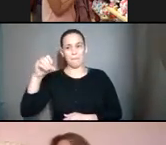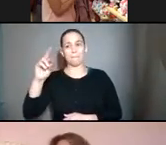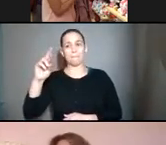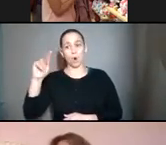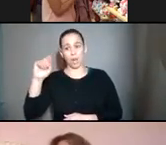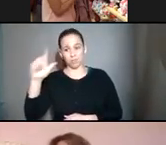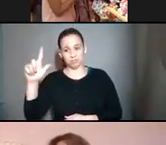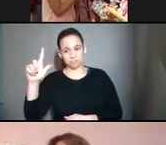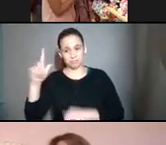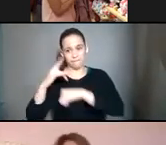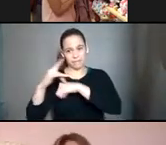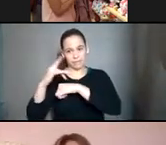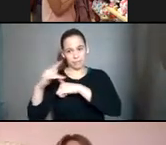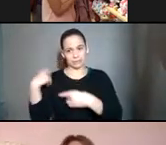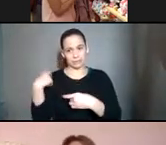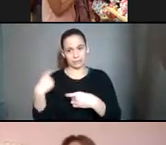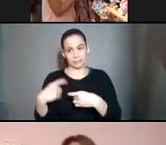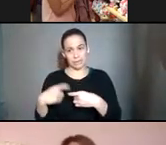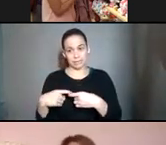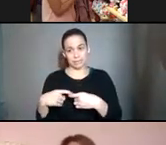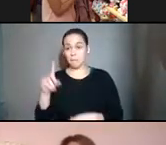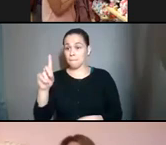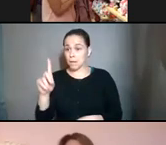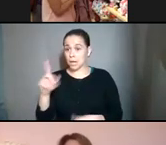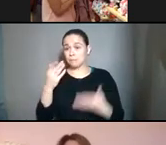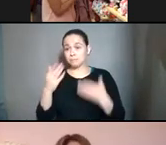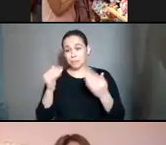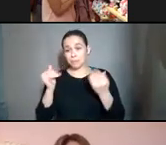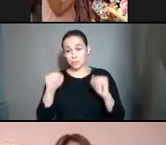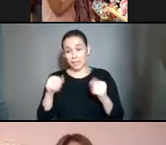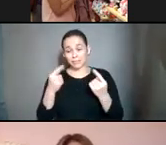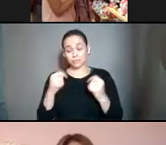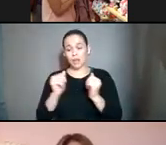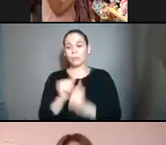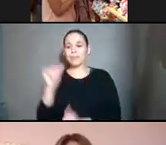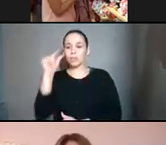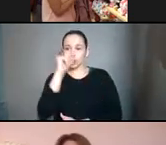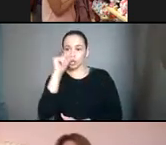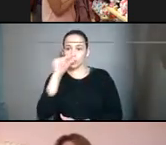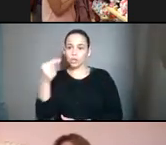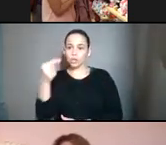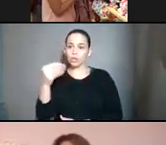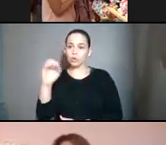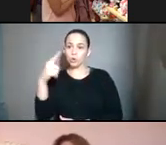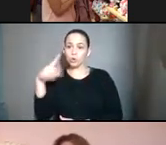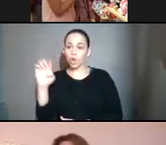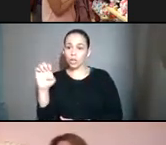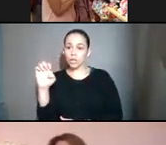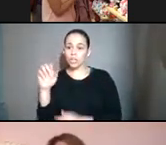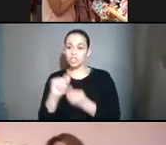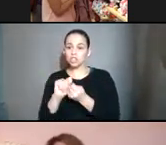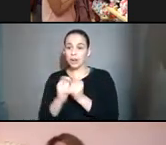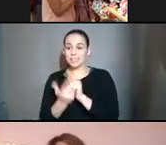but I would recommend trying the Google Translate tool. I know we have support from ILE, so